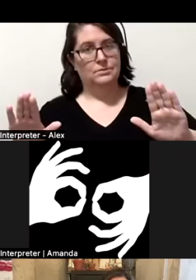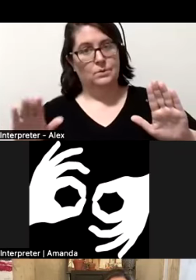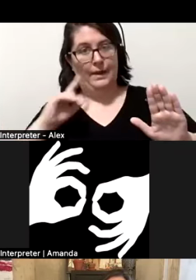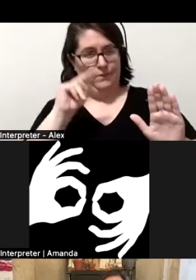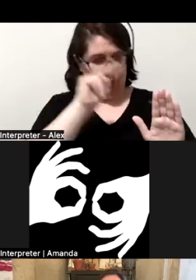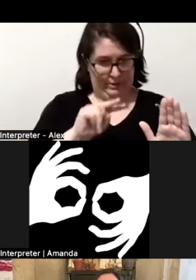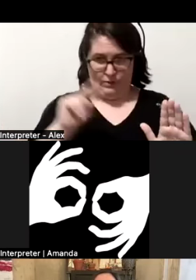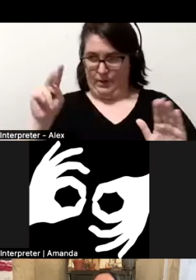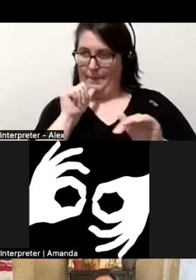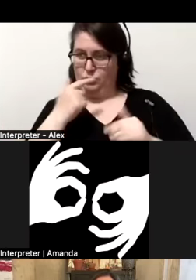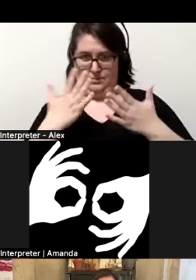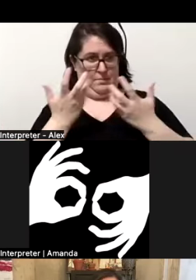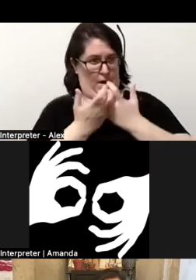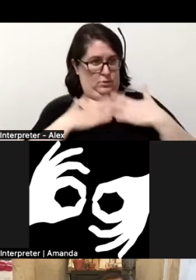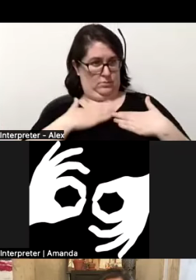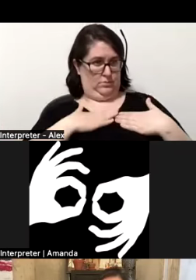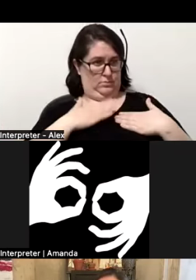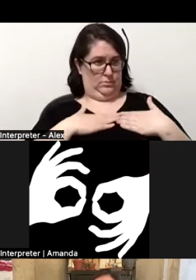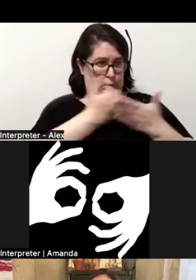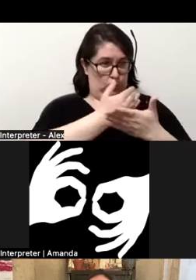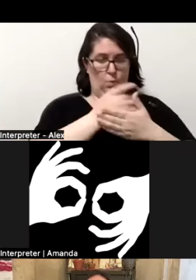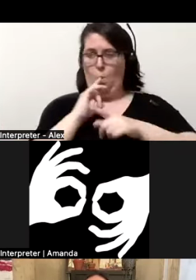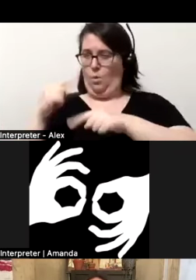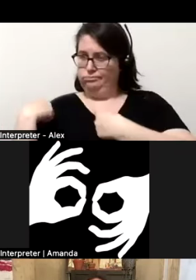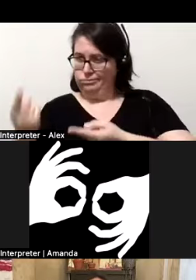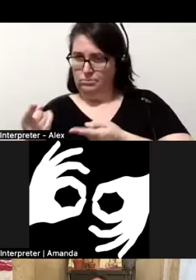have the correct guidelines and the correct application form.